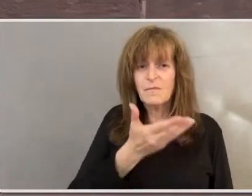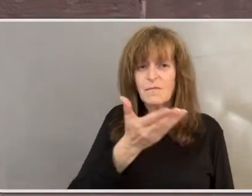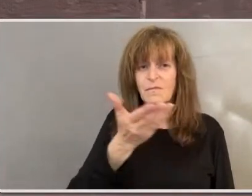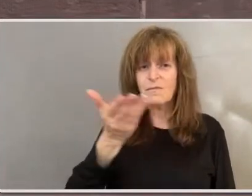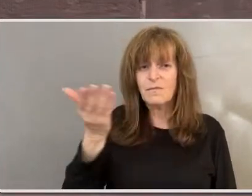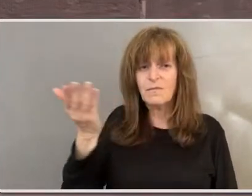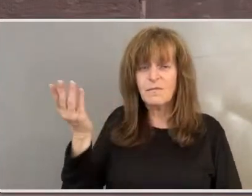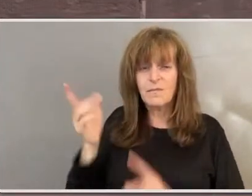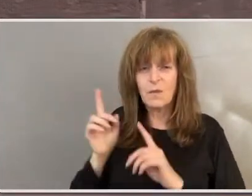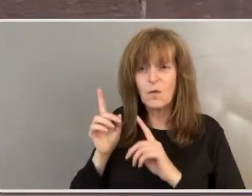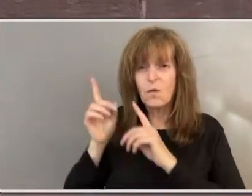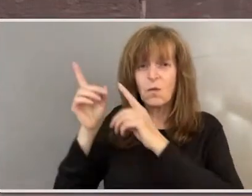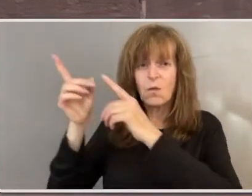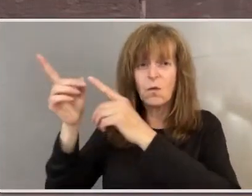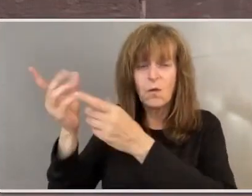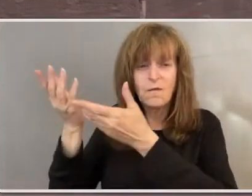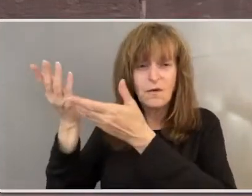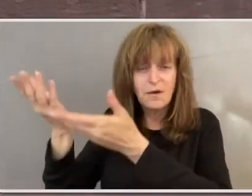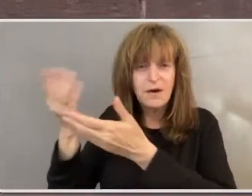Jibwani